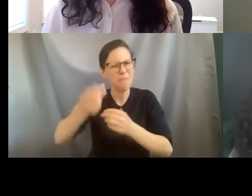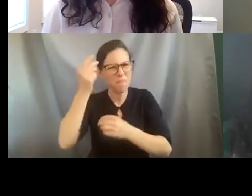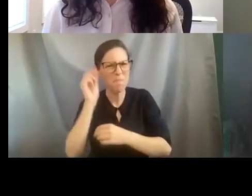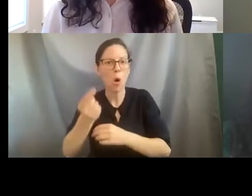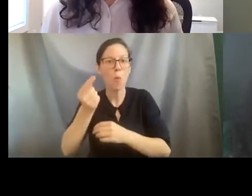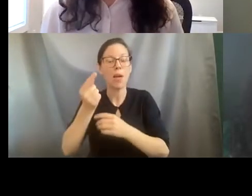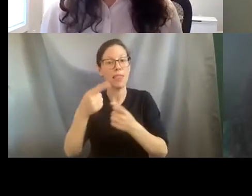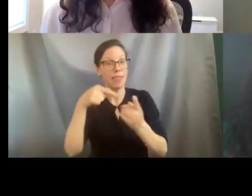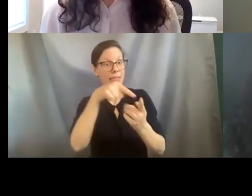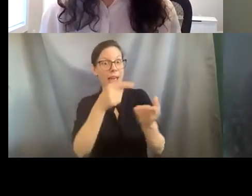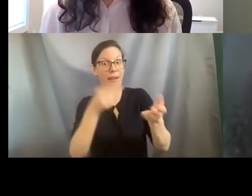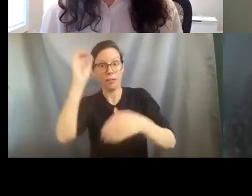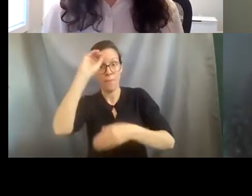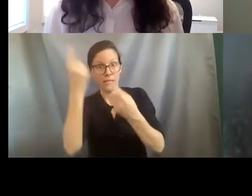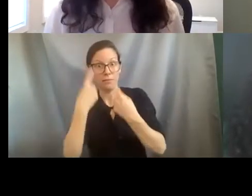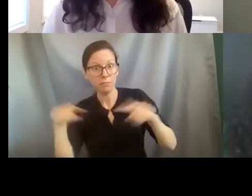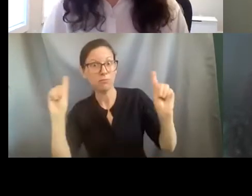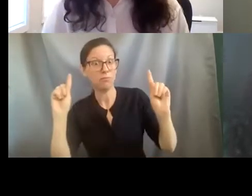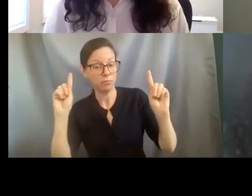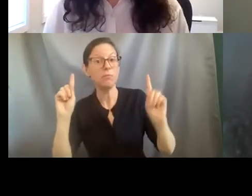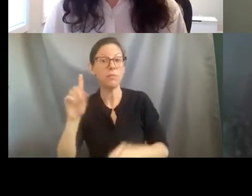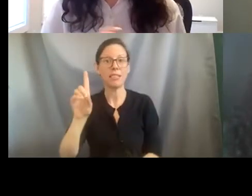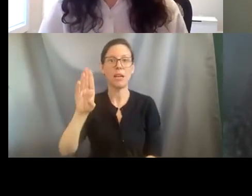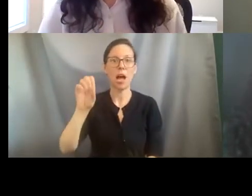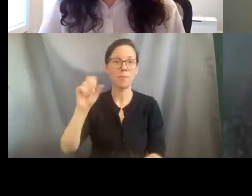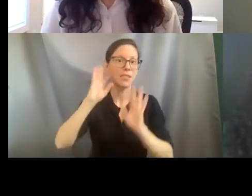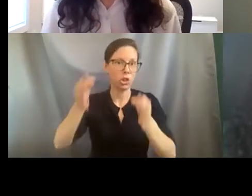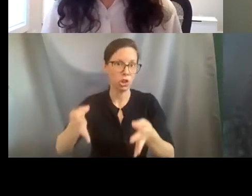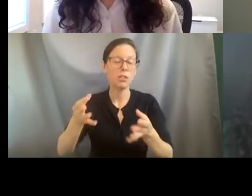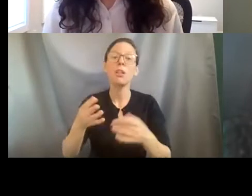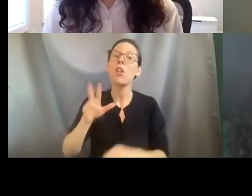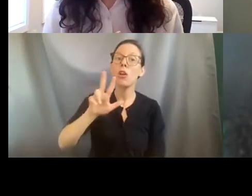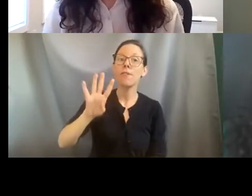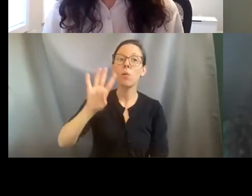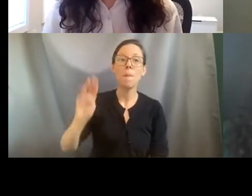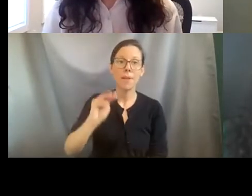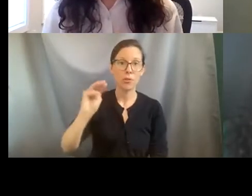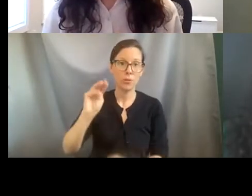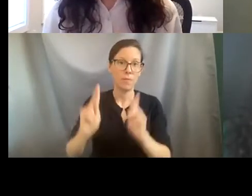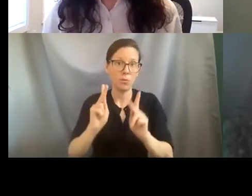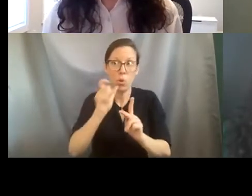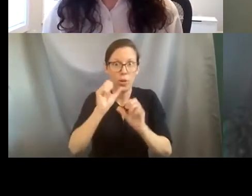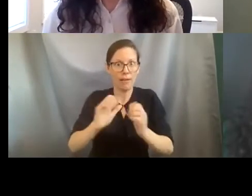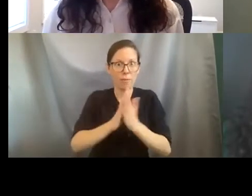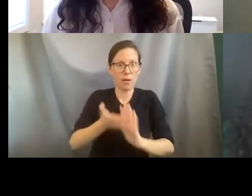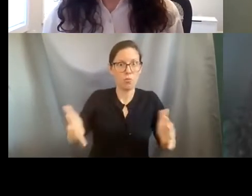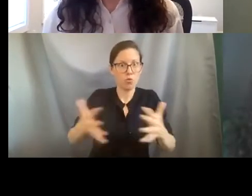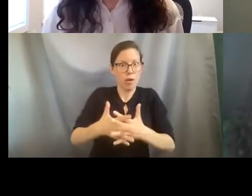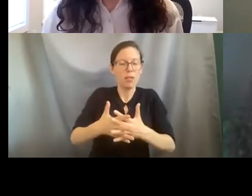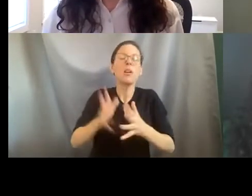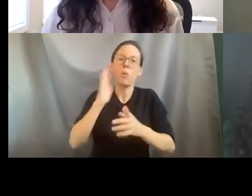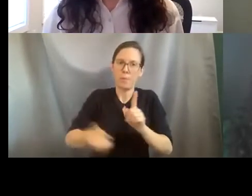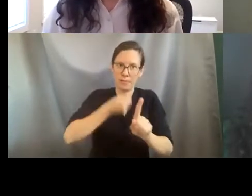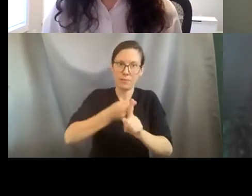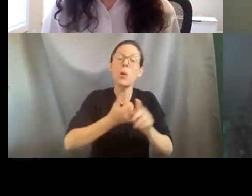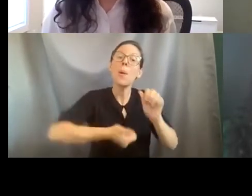million people who can become pregnant will be impacted. Most of those people who are already living at the